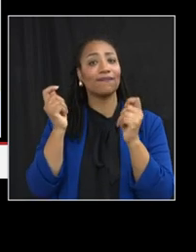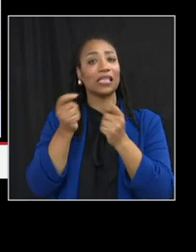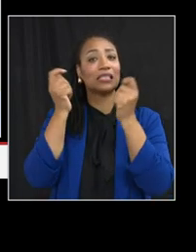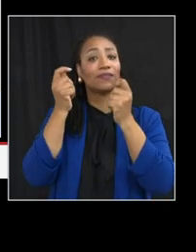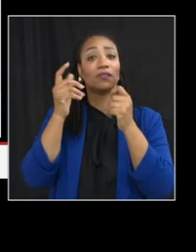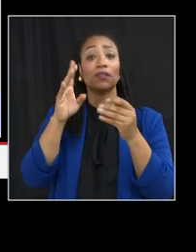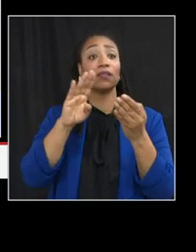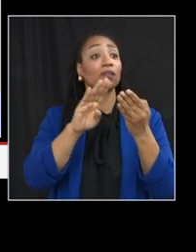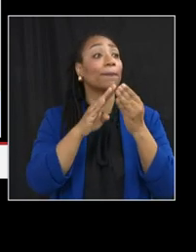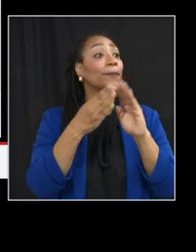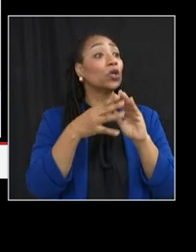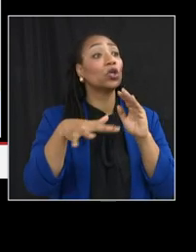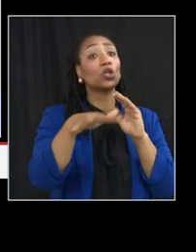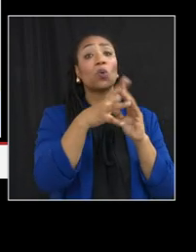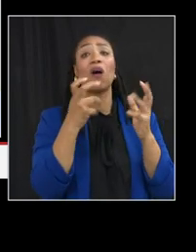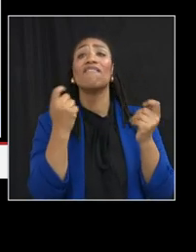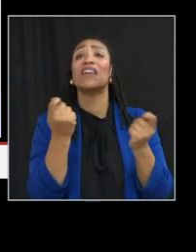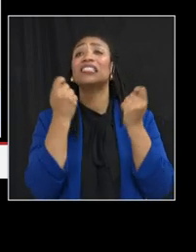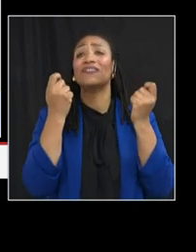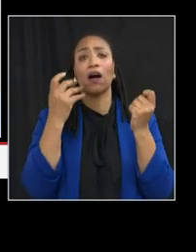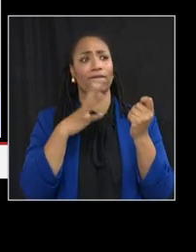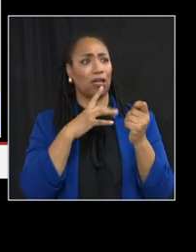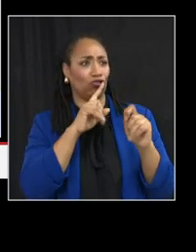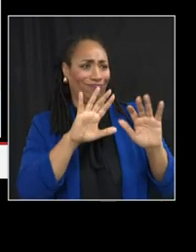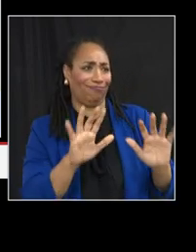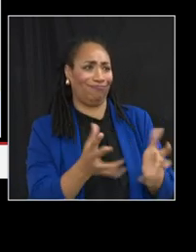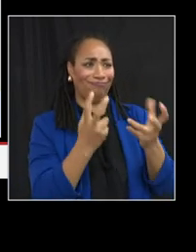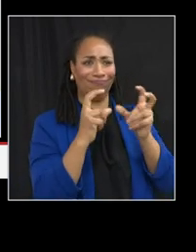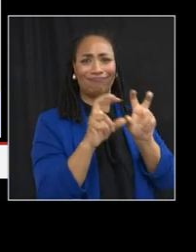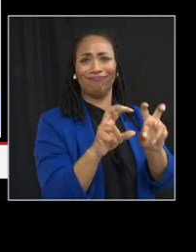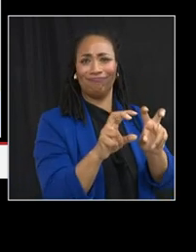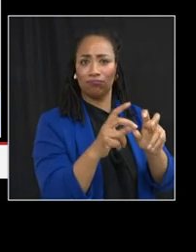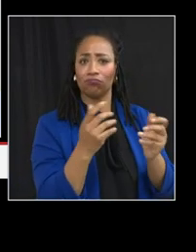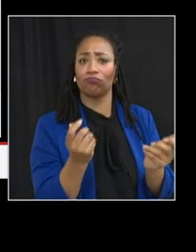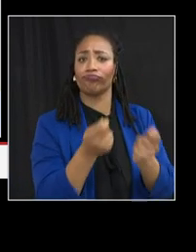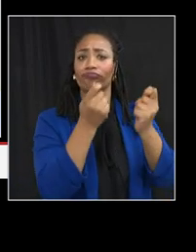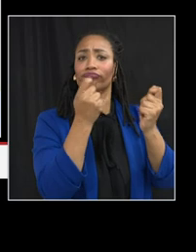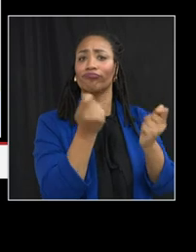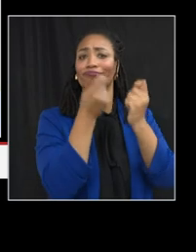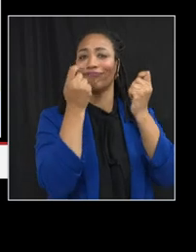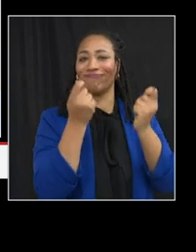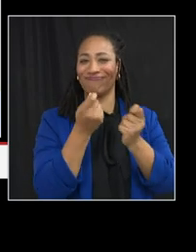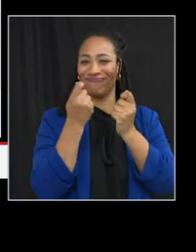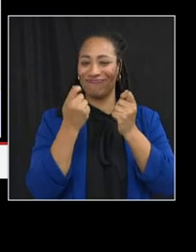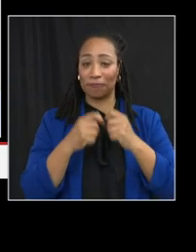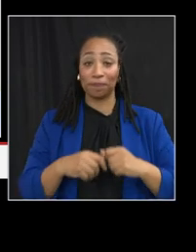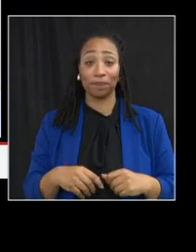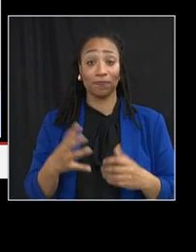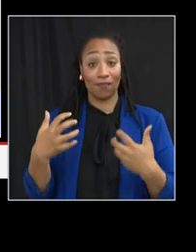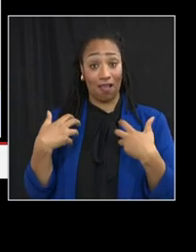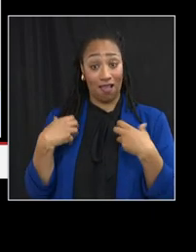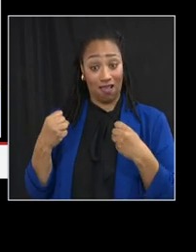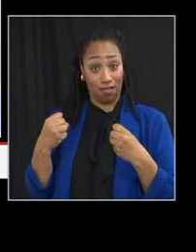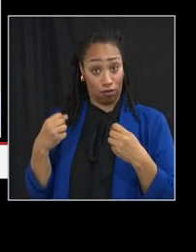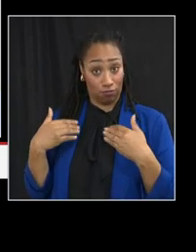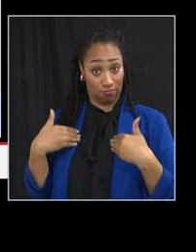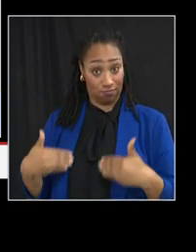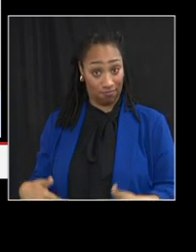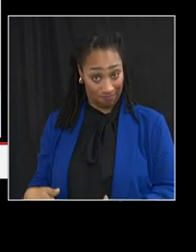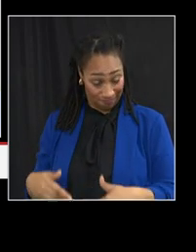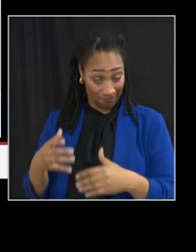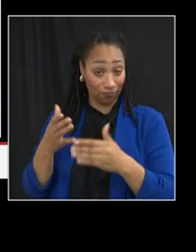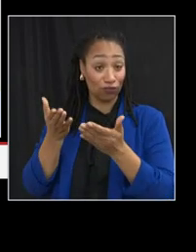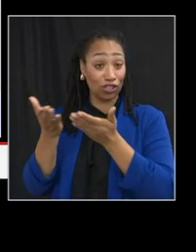Washington, D.C. In Health and Human Services, $13 million was added to support the opening of 2